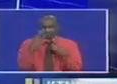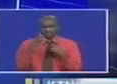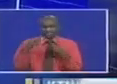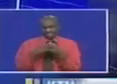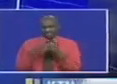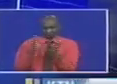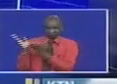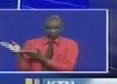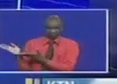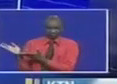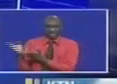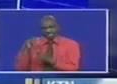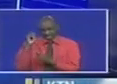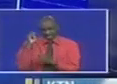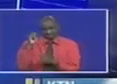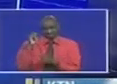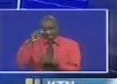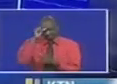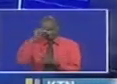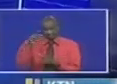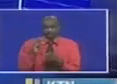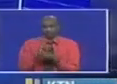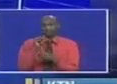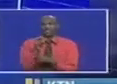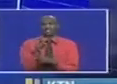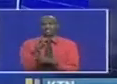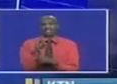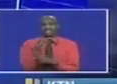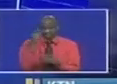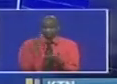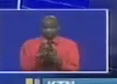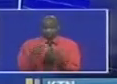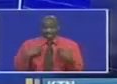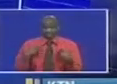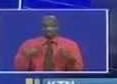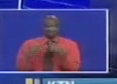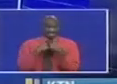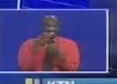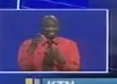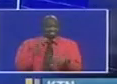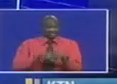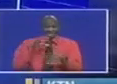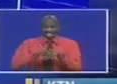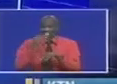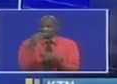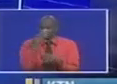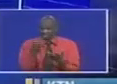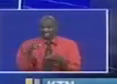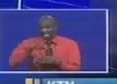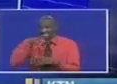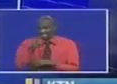348,664,119 Kenya shillings is what the government has been spending on this. Now, of course, there are some challenges in getting this relief to these